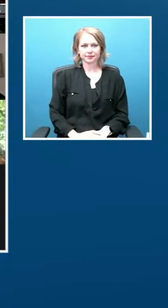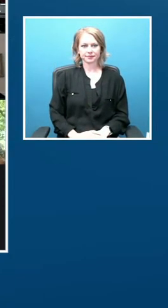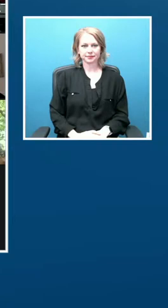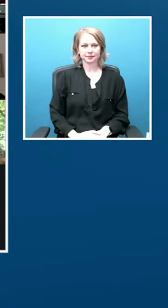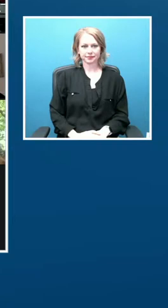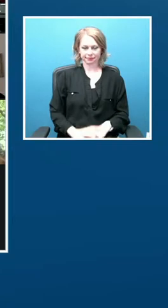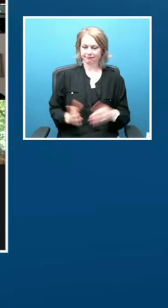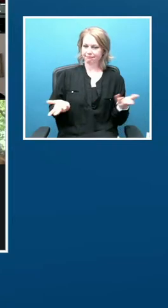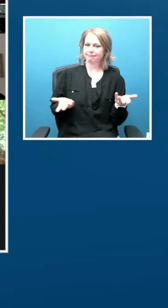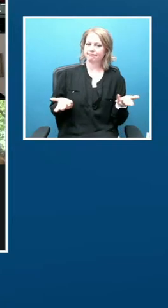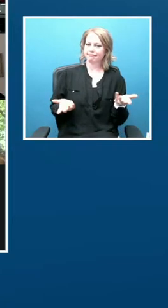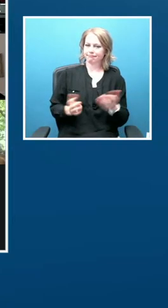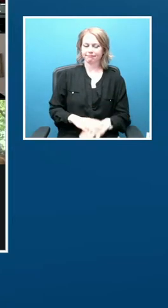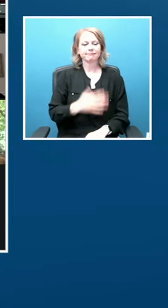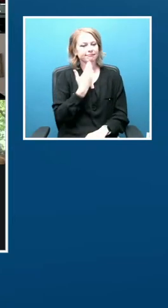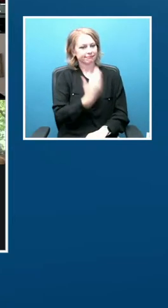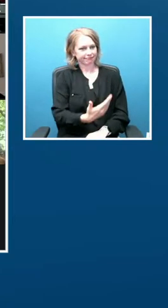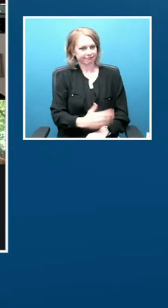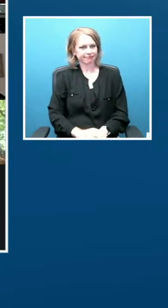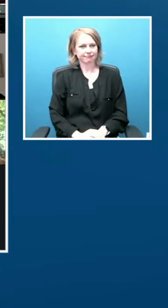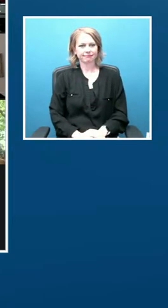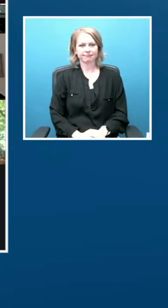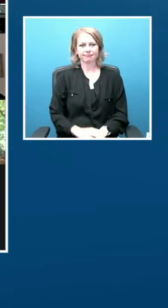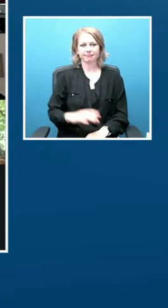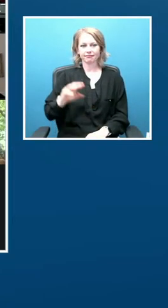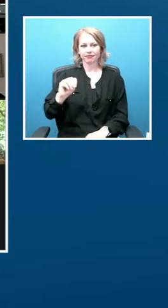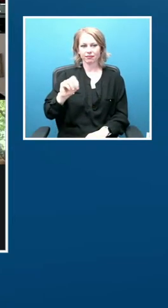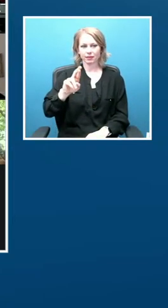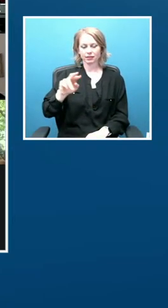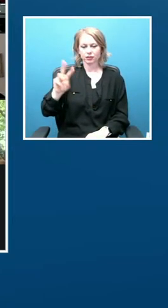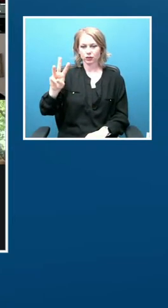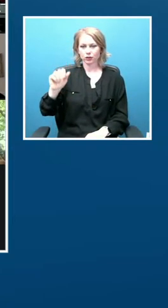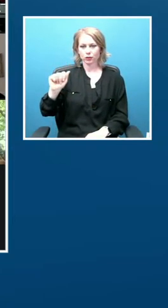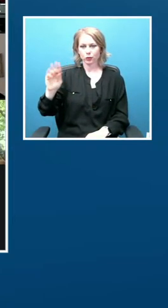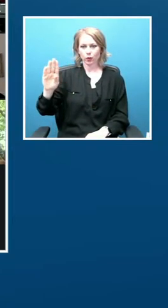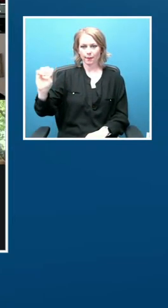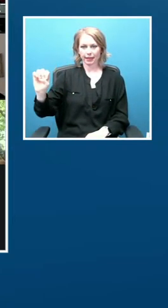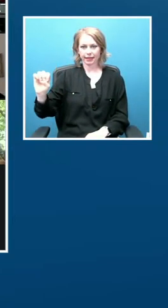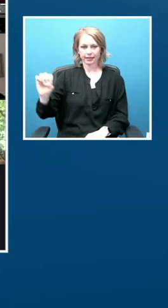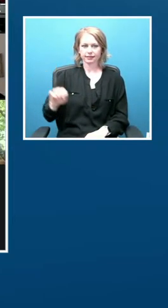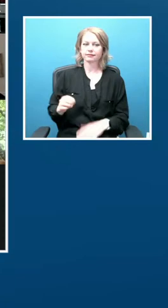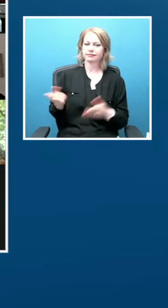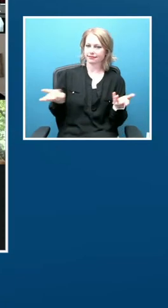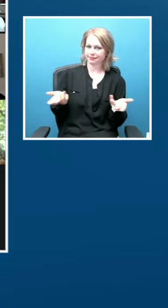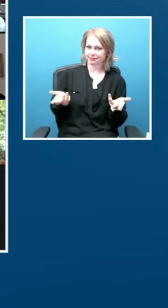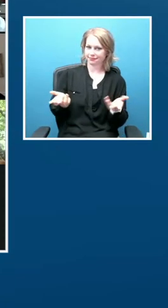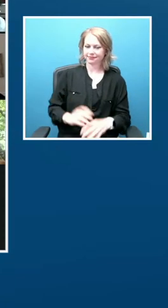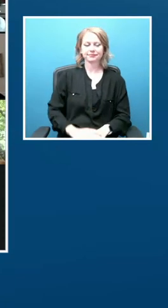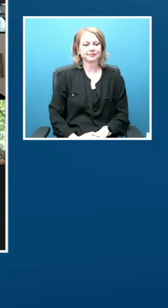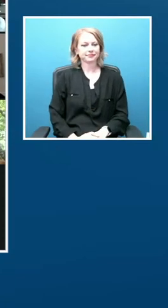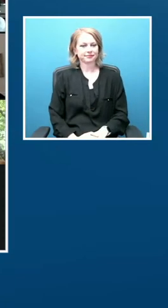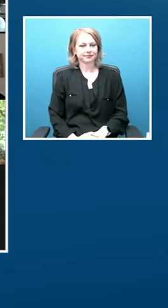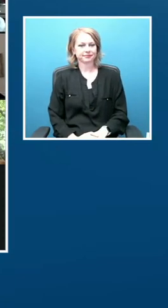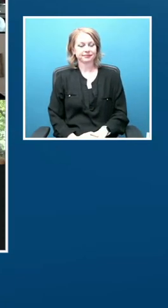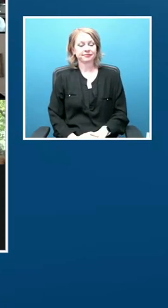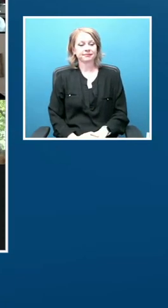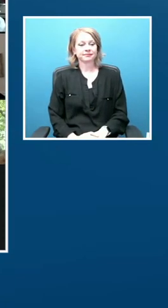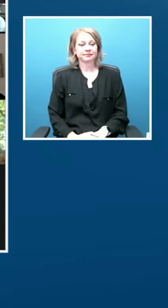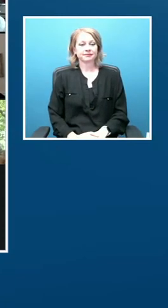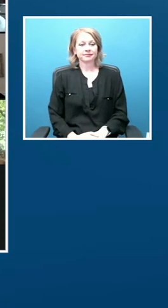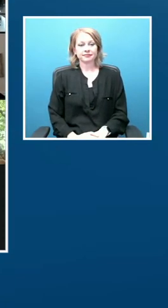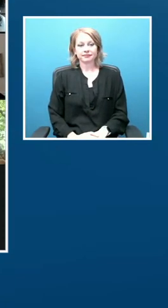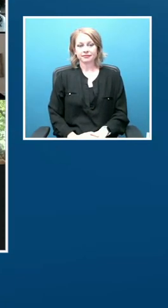Present. Thank you. Mr. Wabi? Present. Thank you. And Ms.